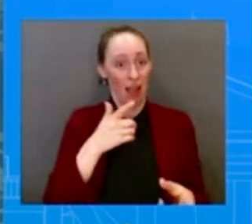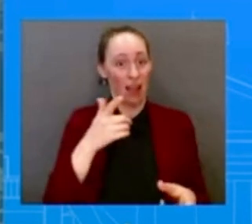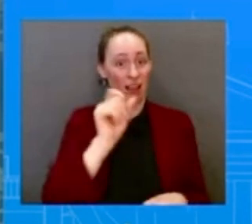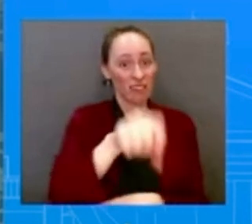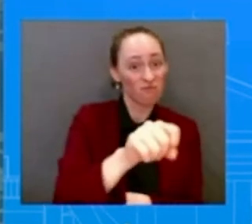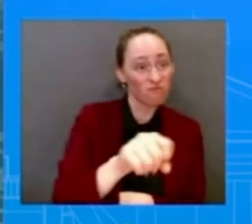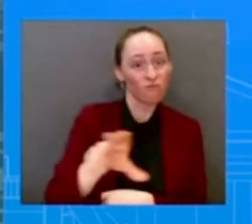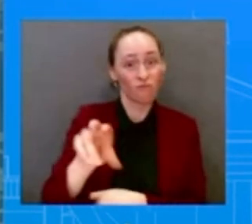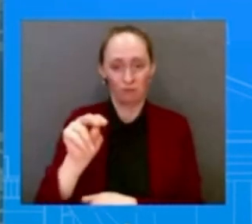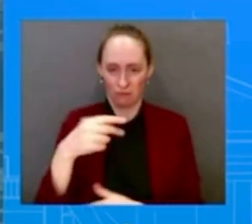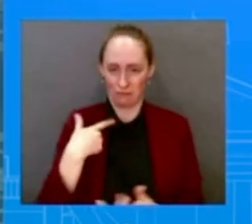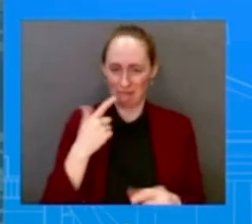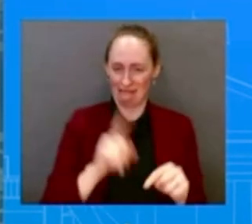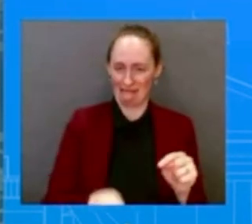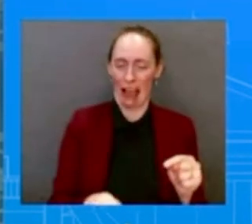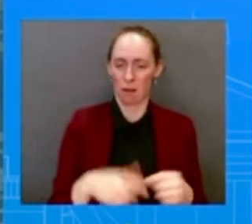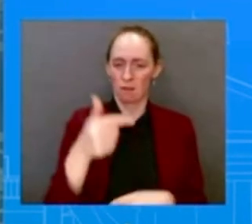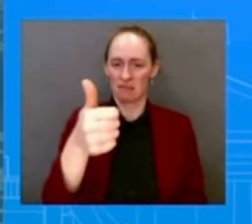speak to their own